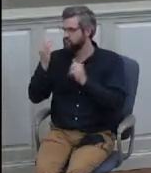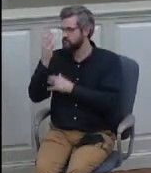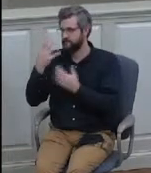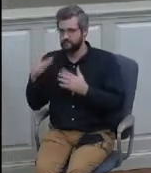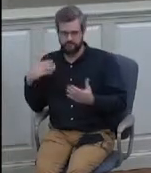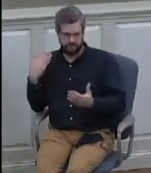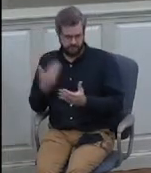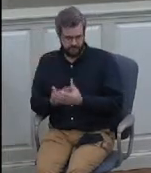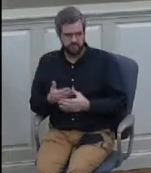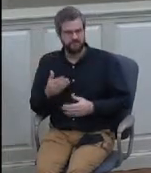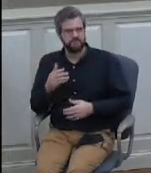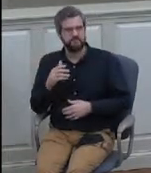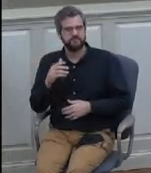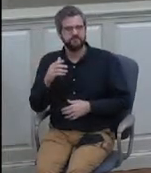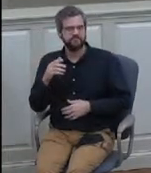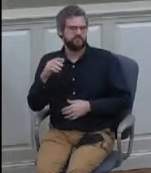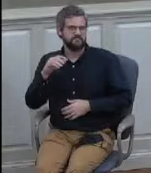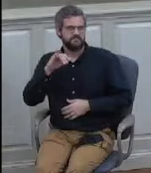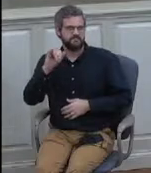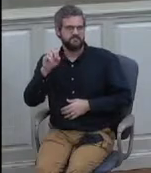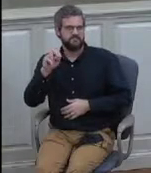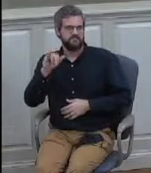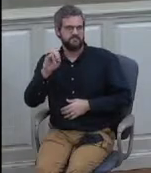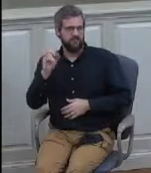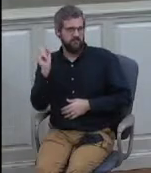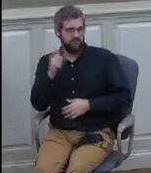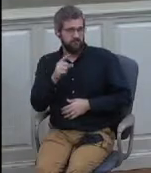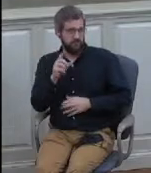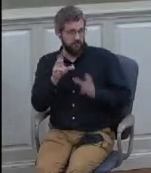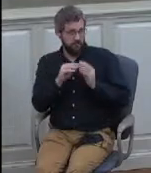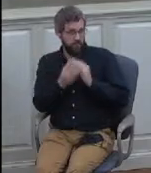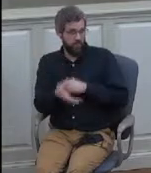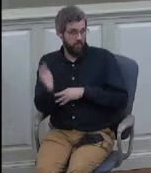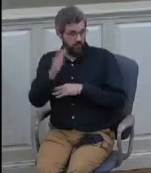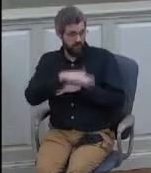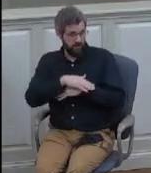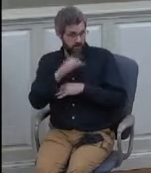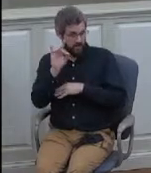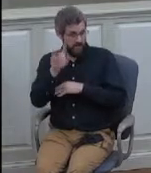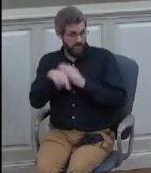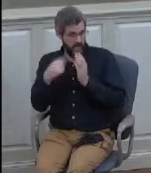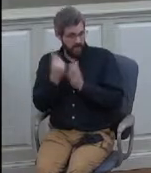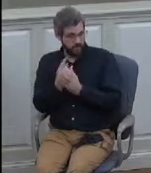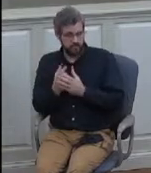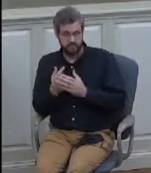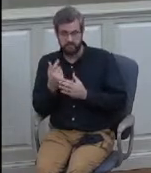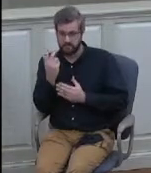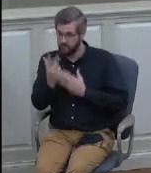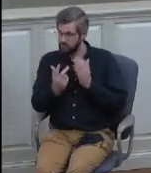how long are the meetings? Do I clear off all day? Is it 8 hours? Is it... Well,